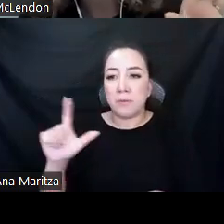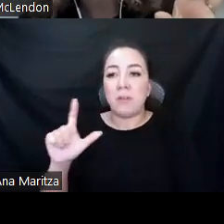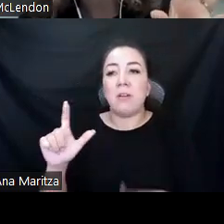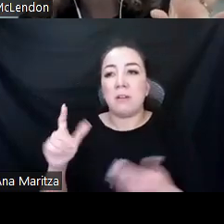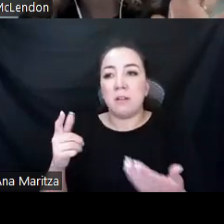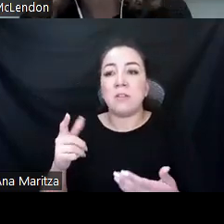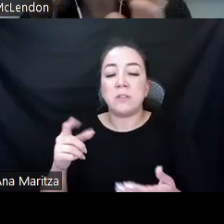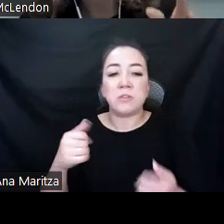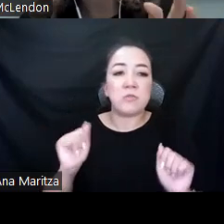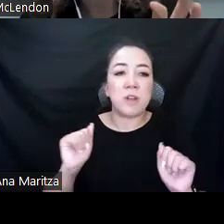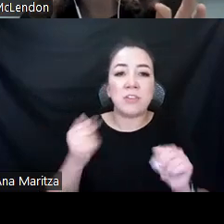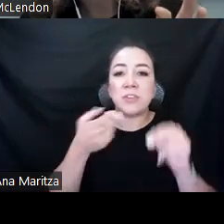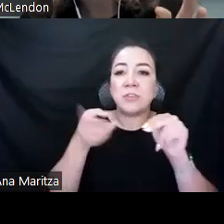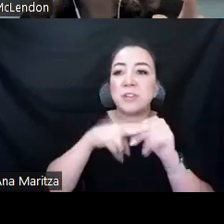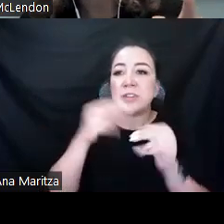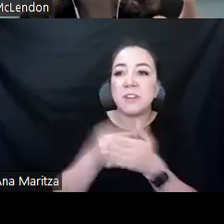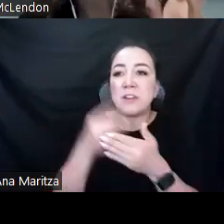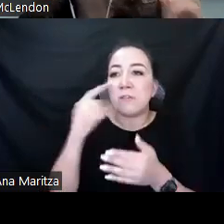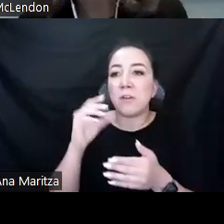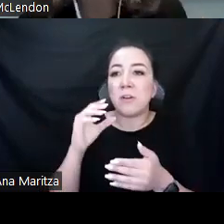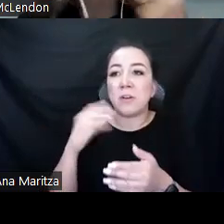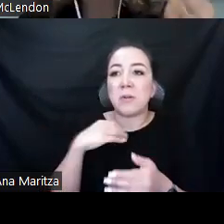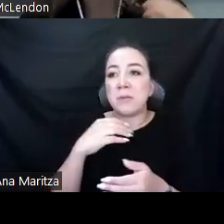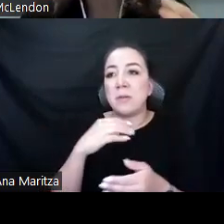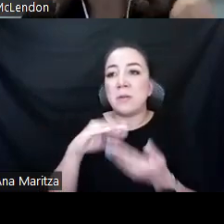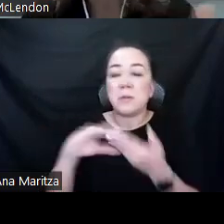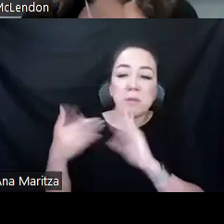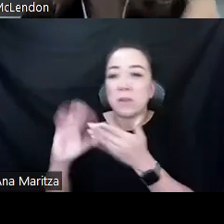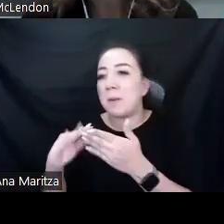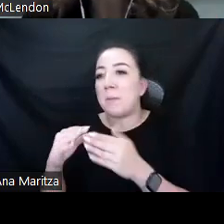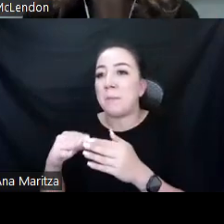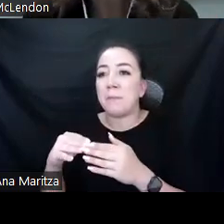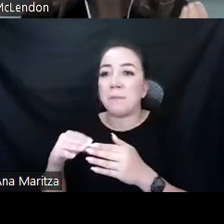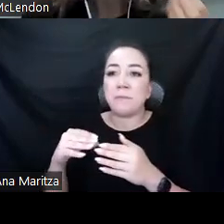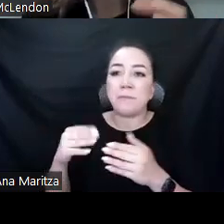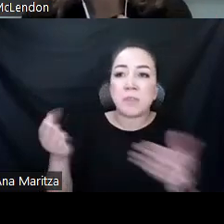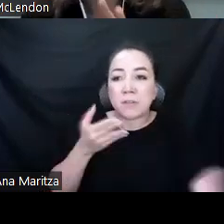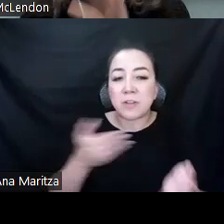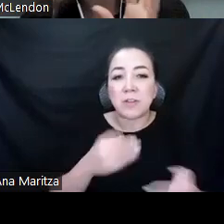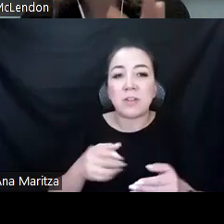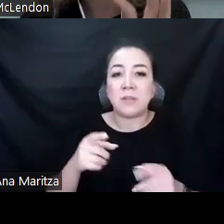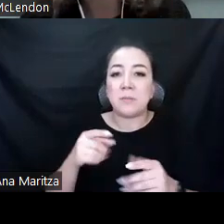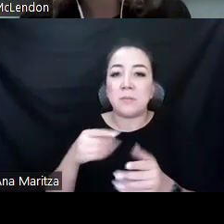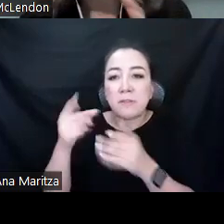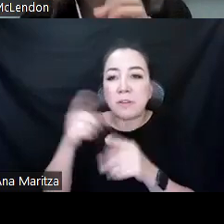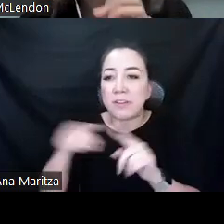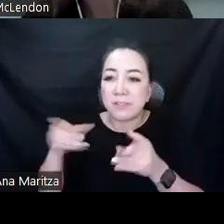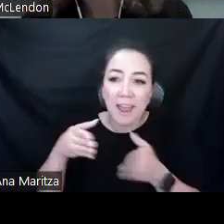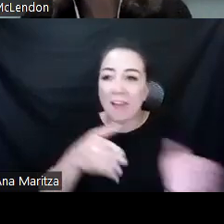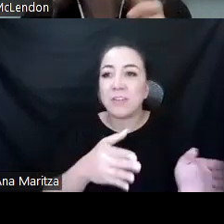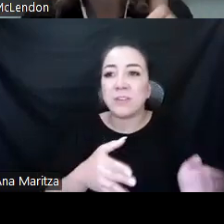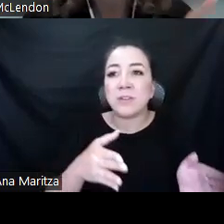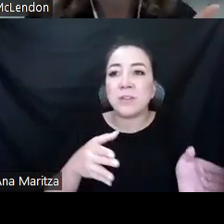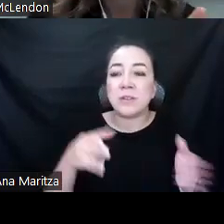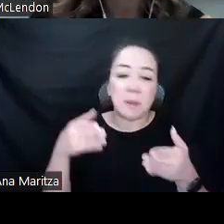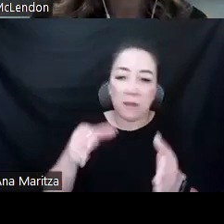try to increase funding for community-based adult services, paying through a different avenue though. Its path is